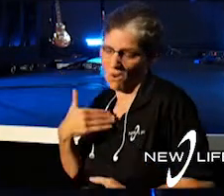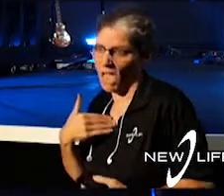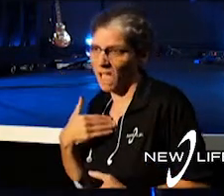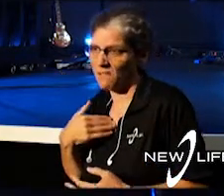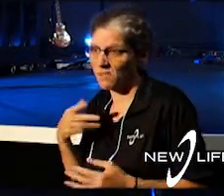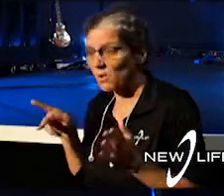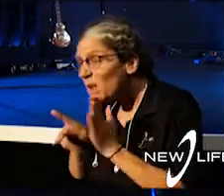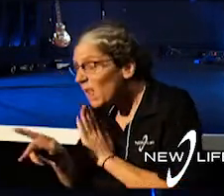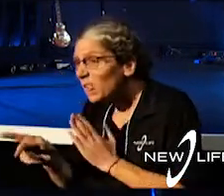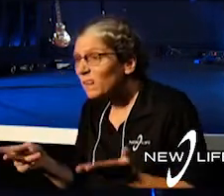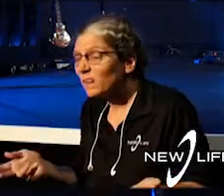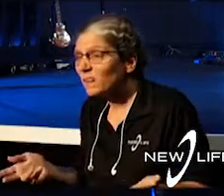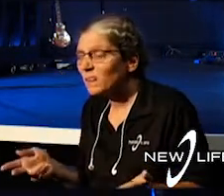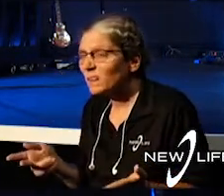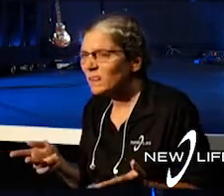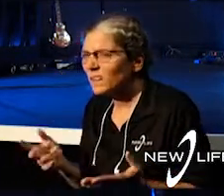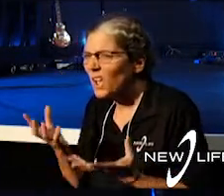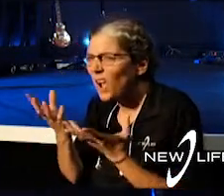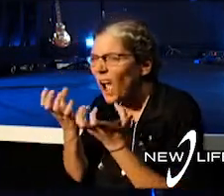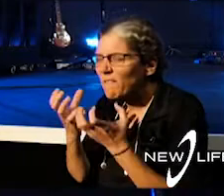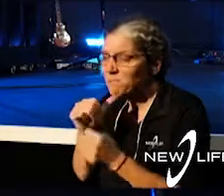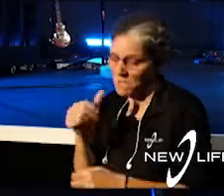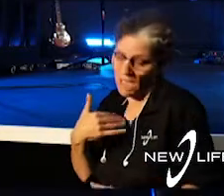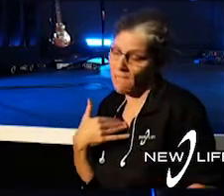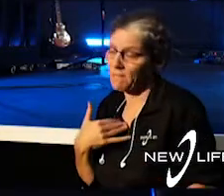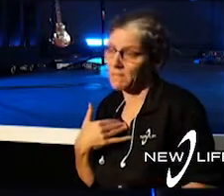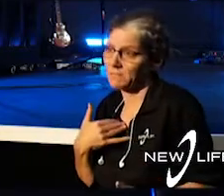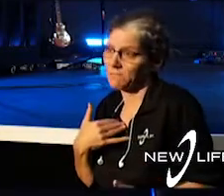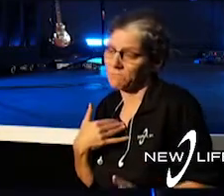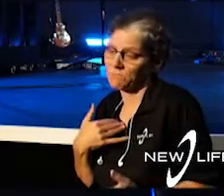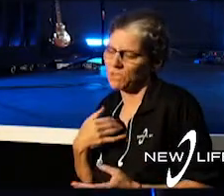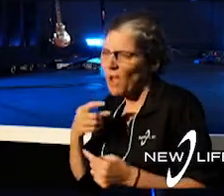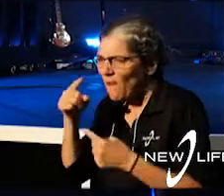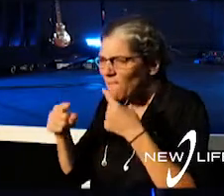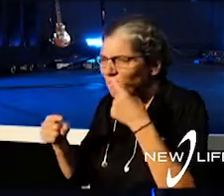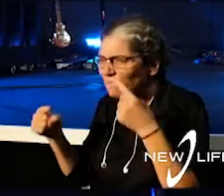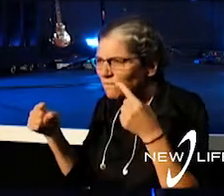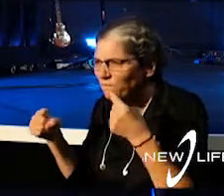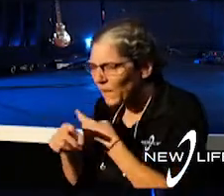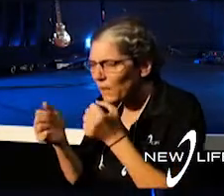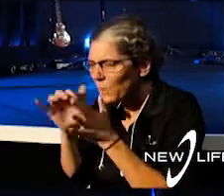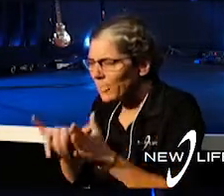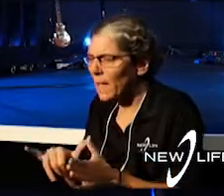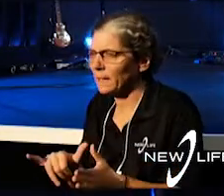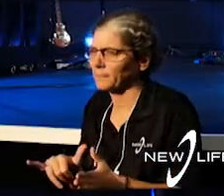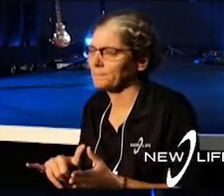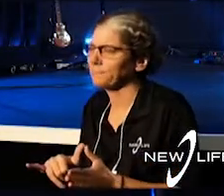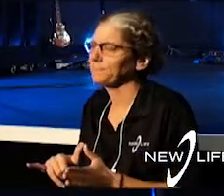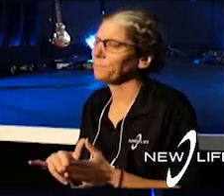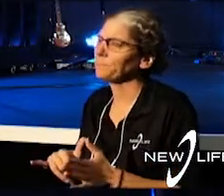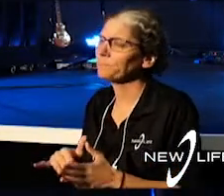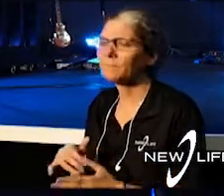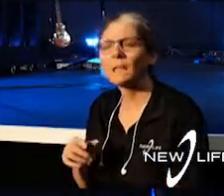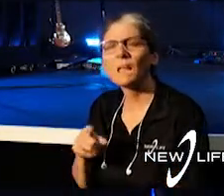murder. You covet and cannot obtain, so you fight and quarrel. I love that James